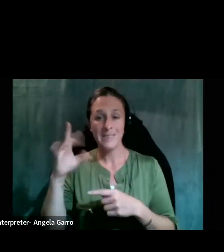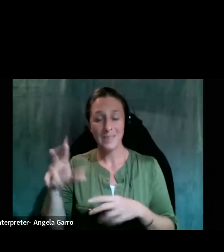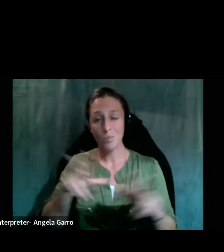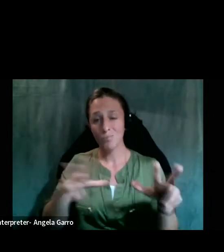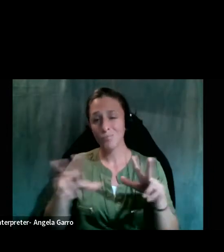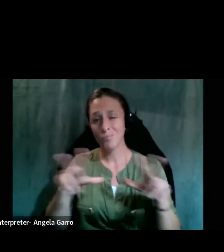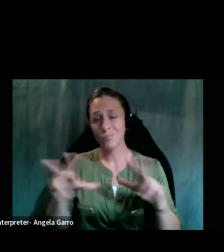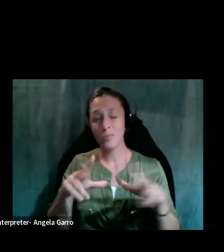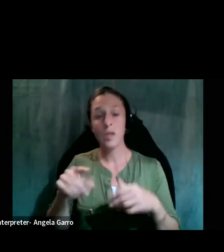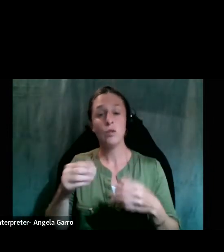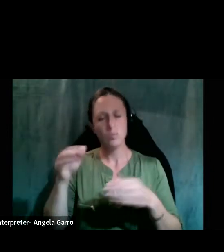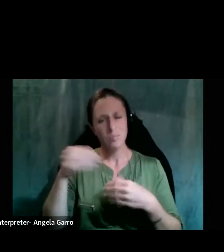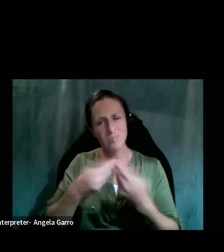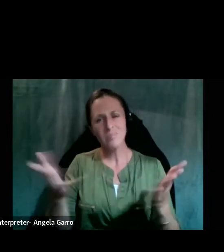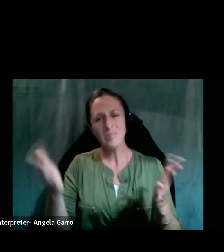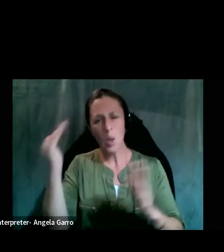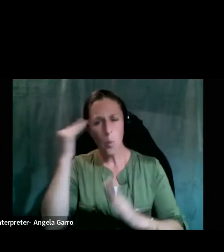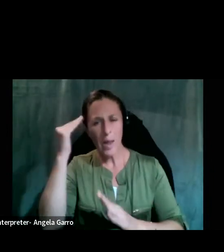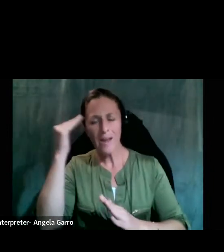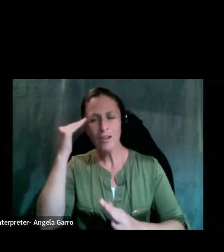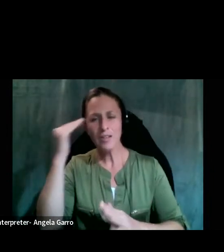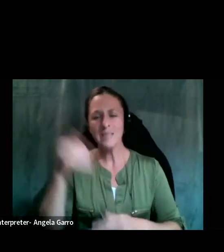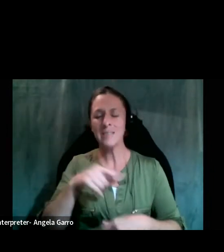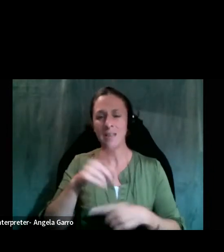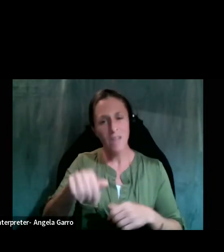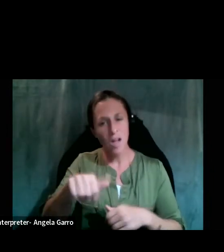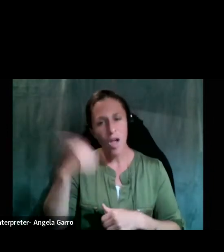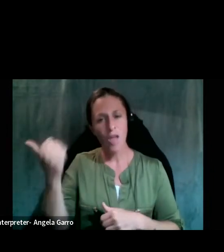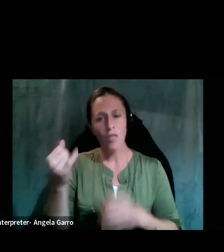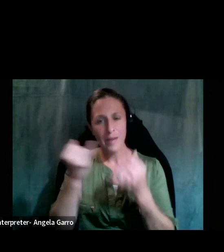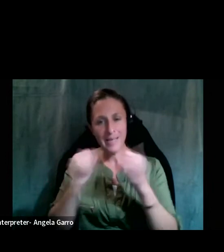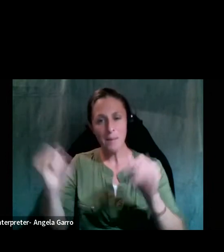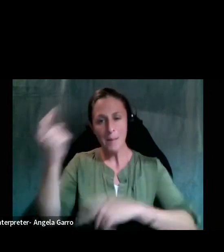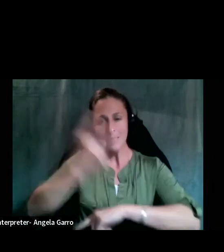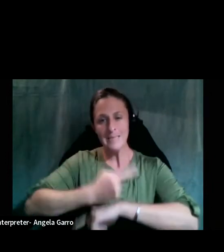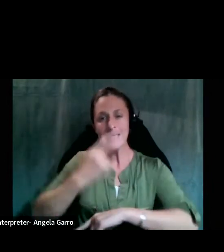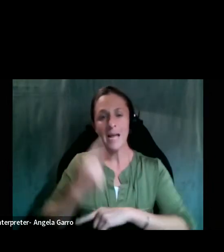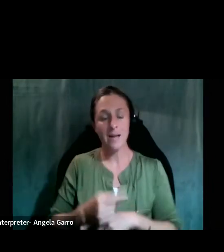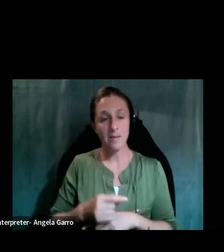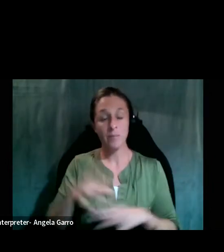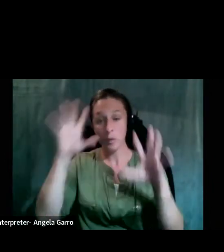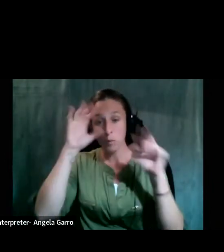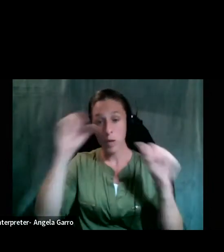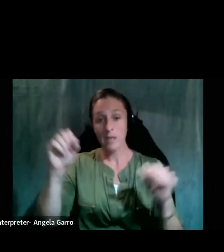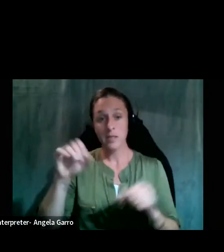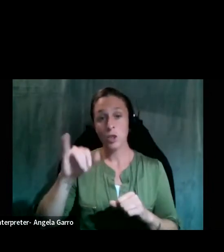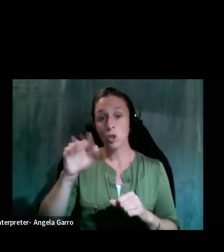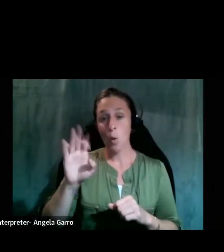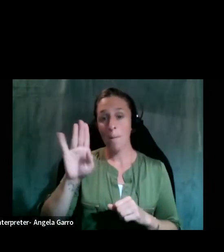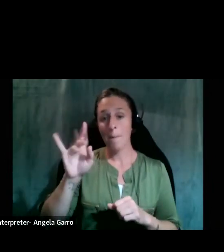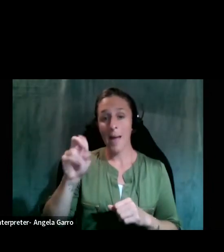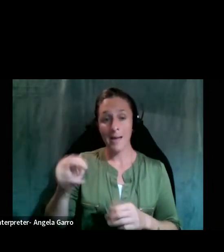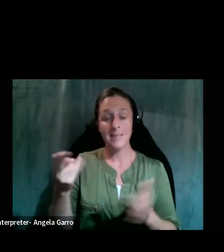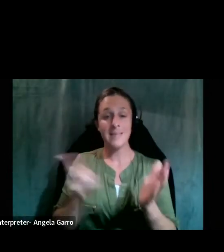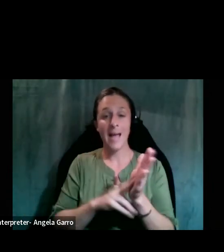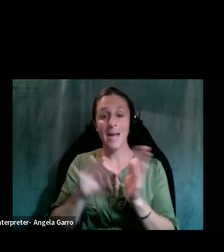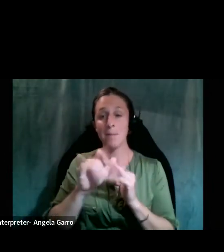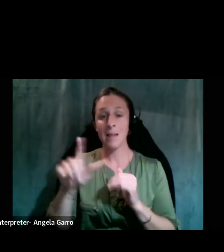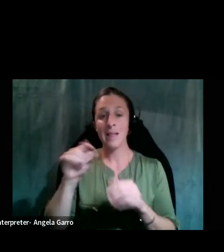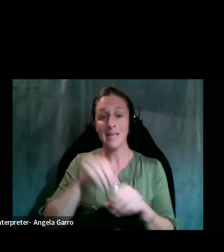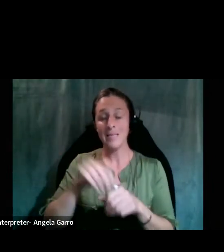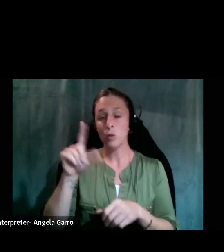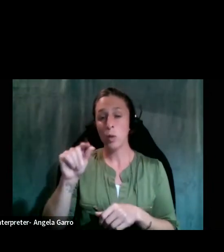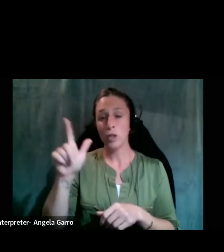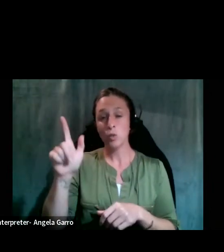2016 to bring awareness of America's other Independence Day. Whereas President Joe Biden signed a bill in